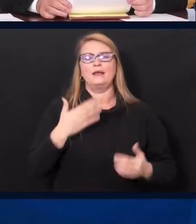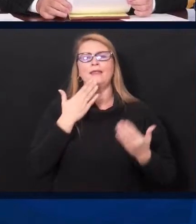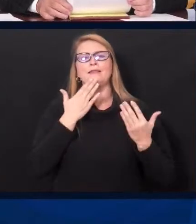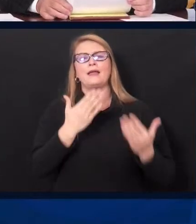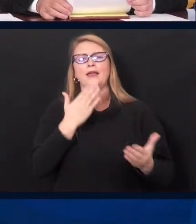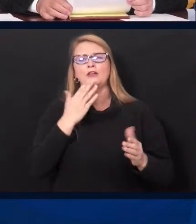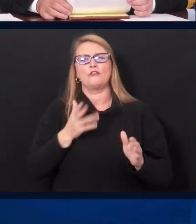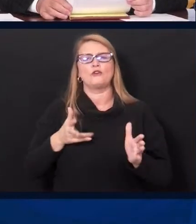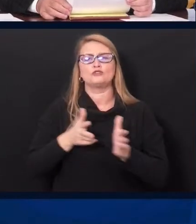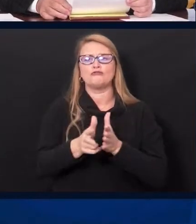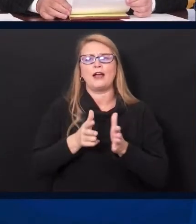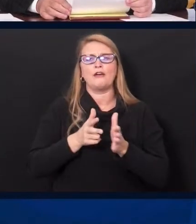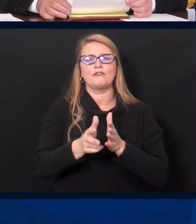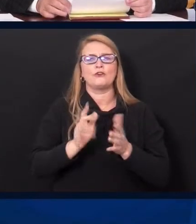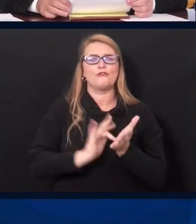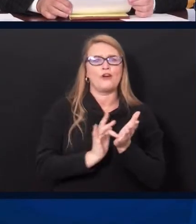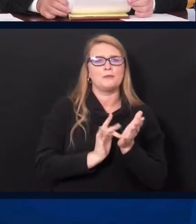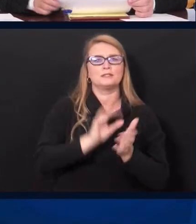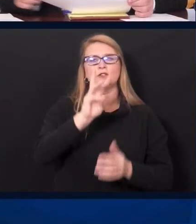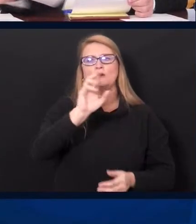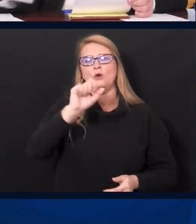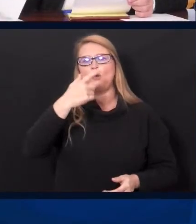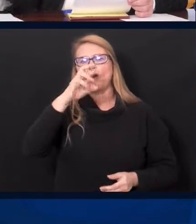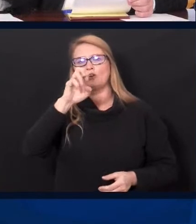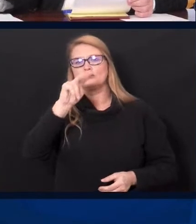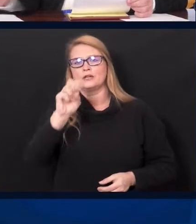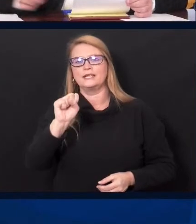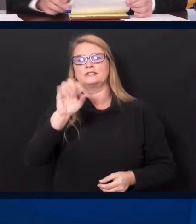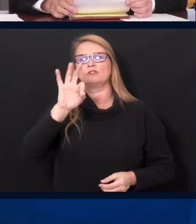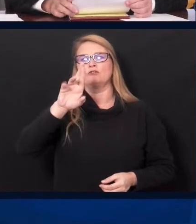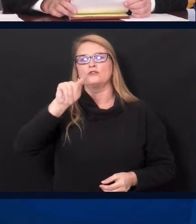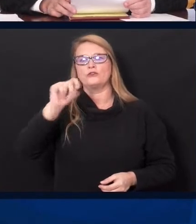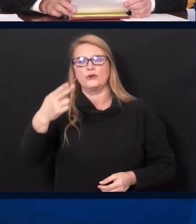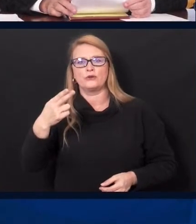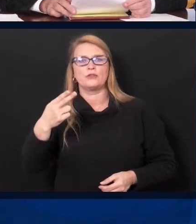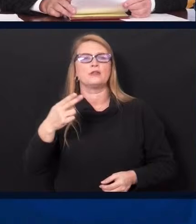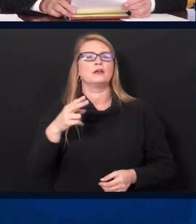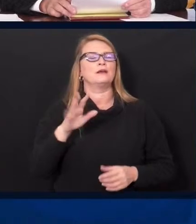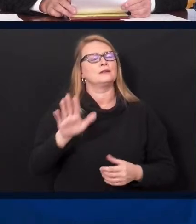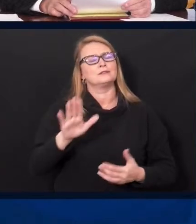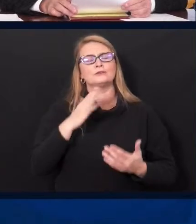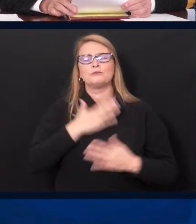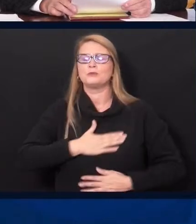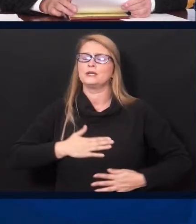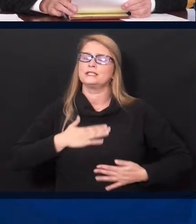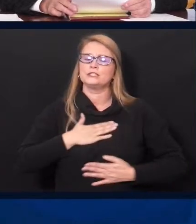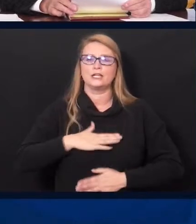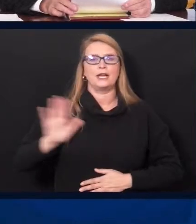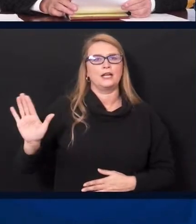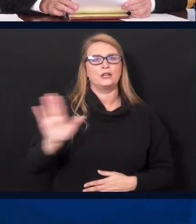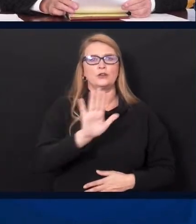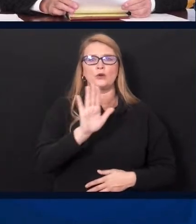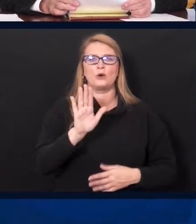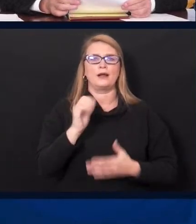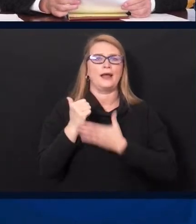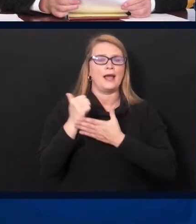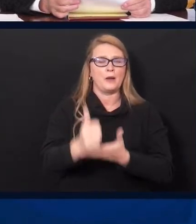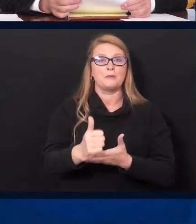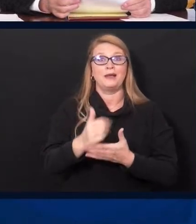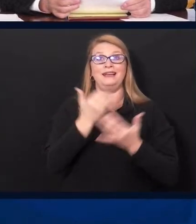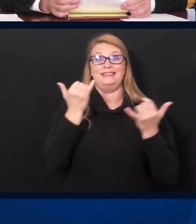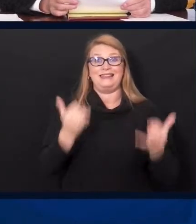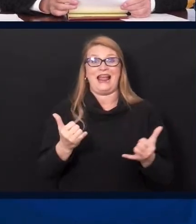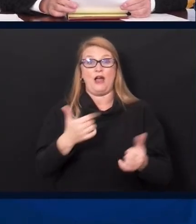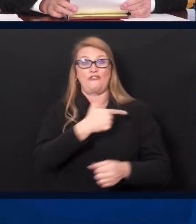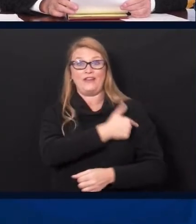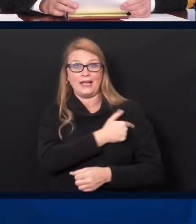pharmacy work that Walgreens and Frith has done. That's really good. We really appreciate the vaccines that are coming into